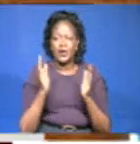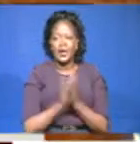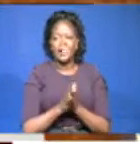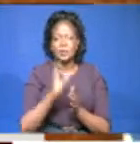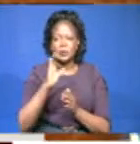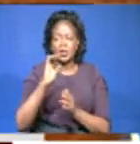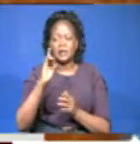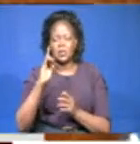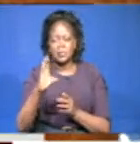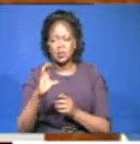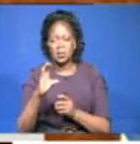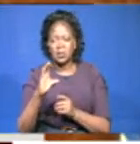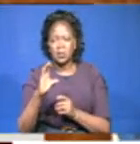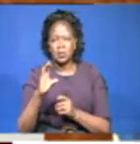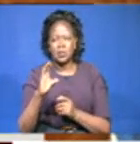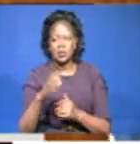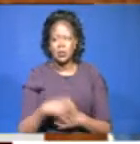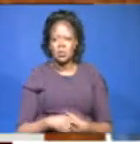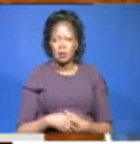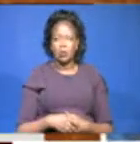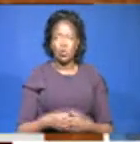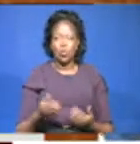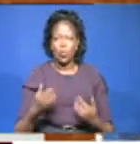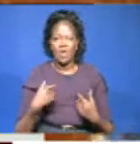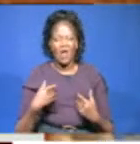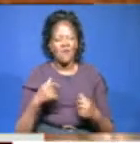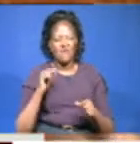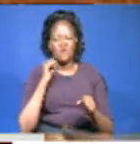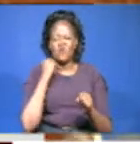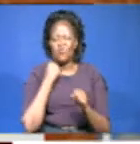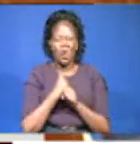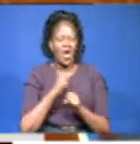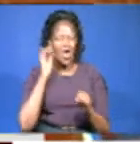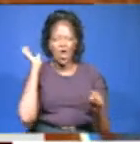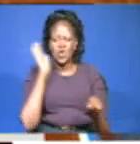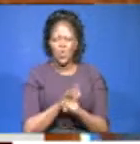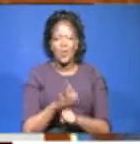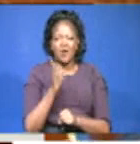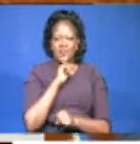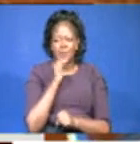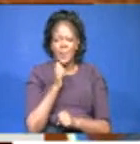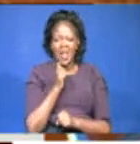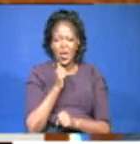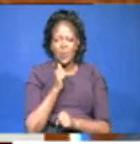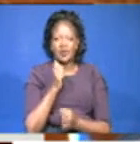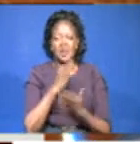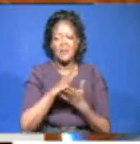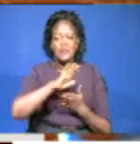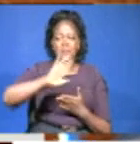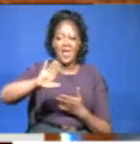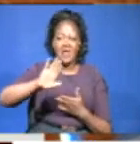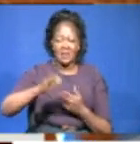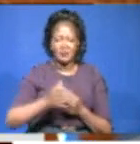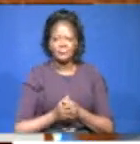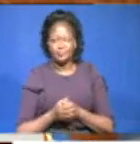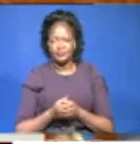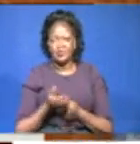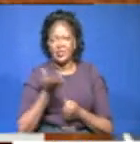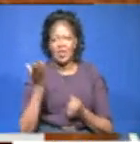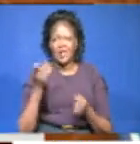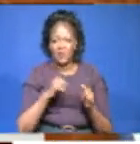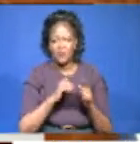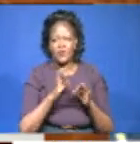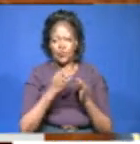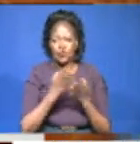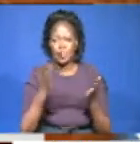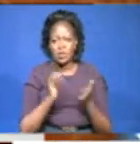CIDCs. But there is still a lot of unfinished business. In fact, some of it pending in the cabinet that you, as we have explained to you, that you'll be